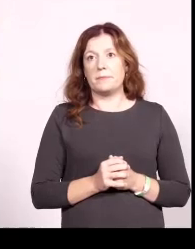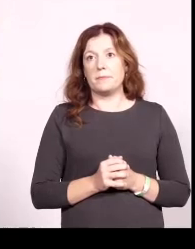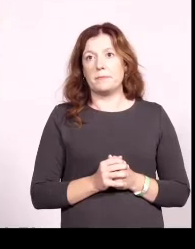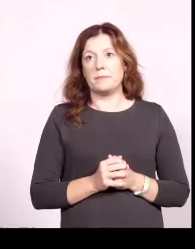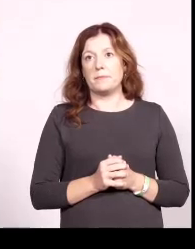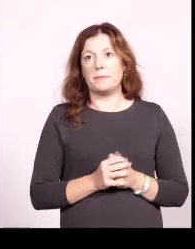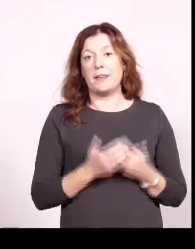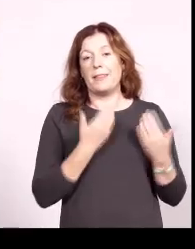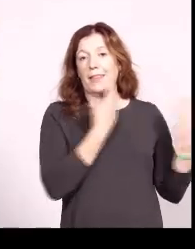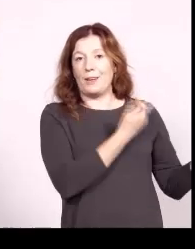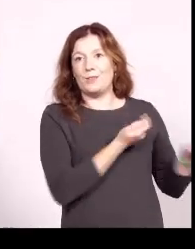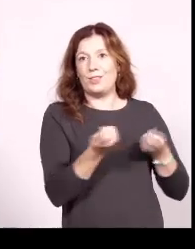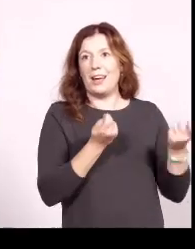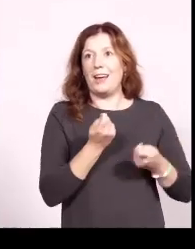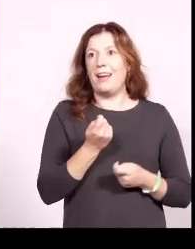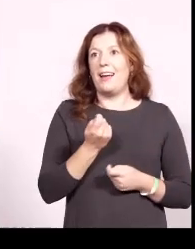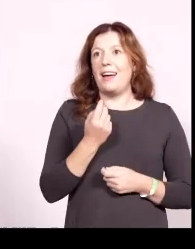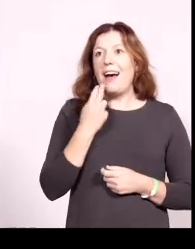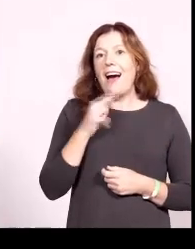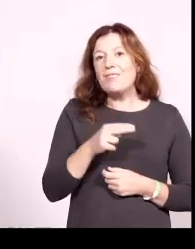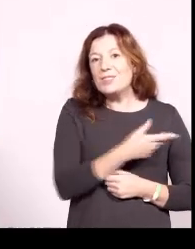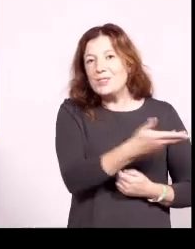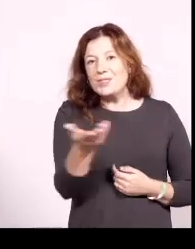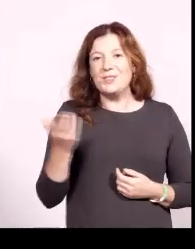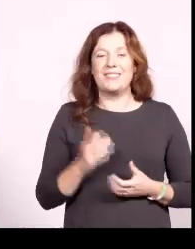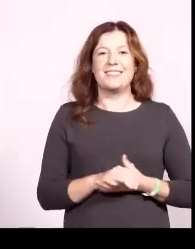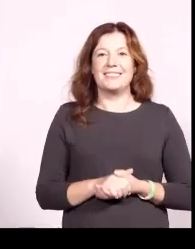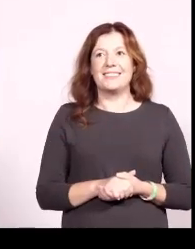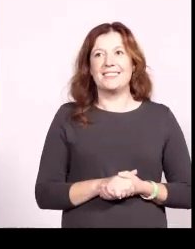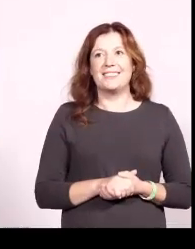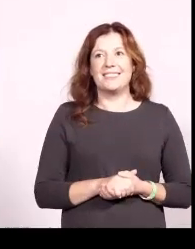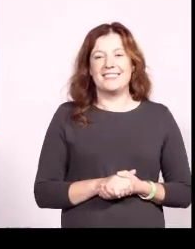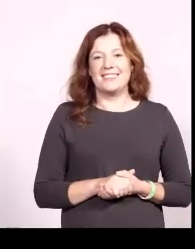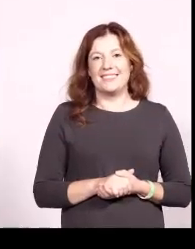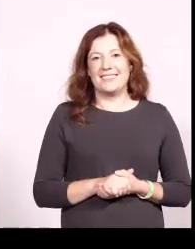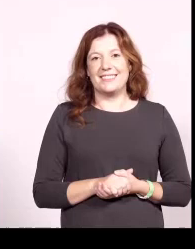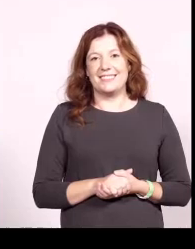Thank you so much, Chair, and good afternoon, Conference.